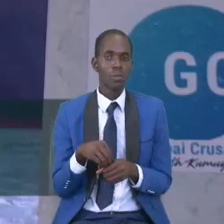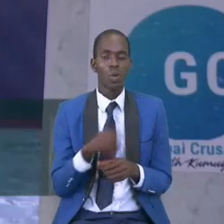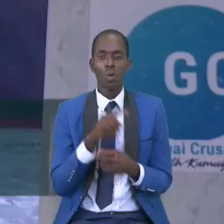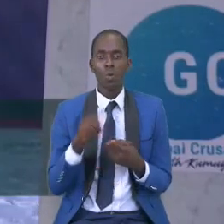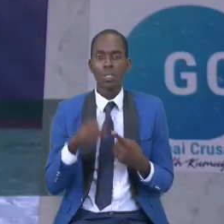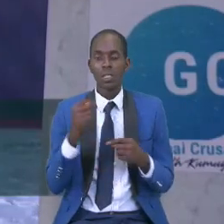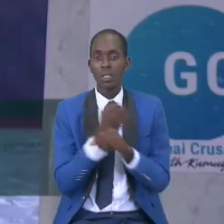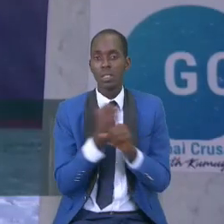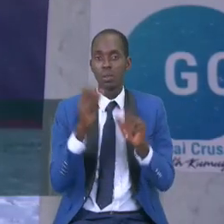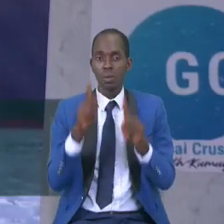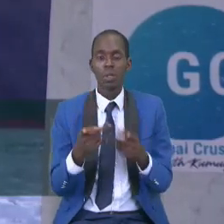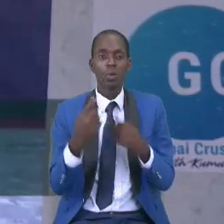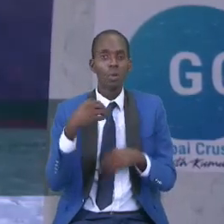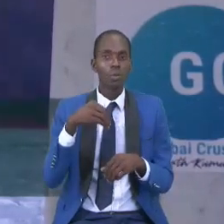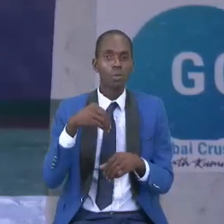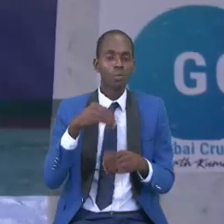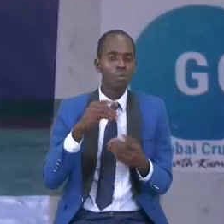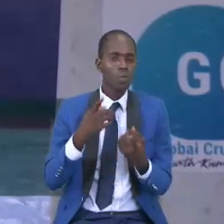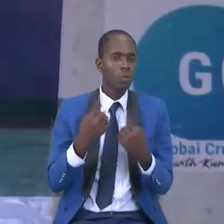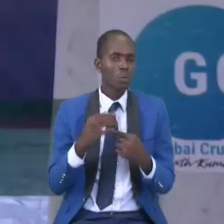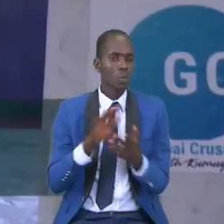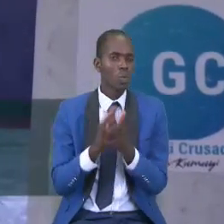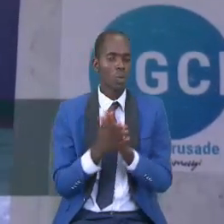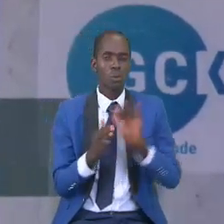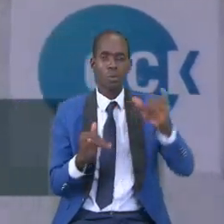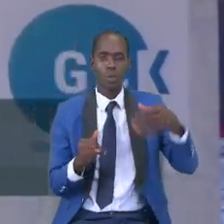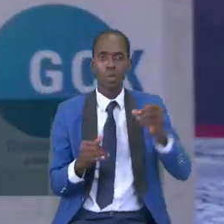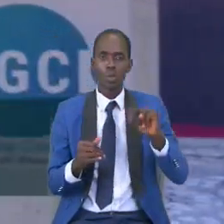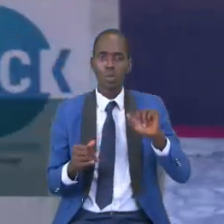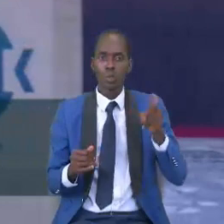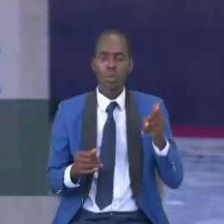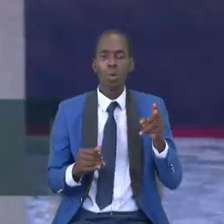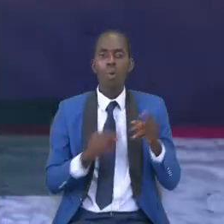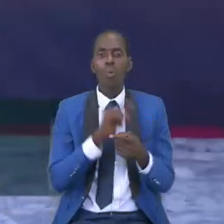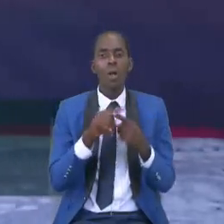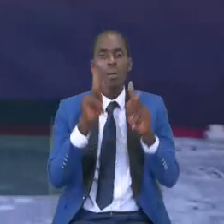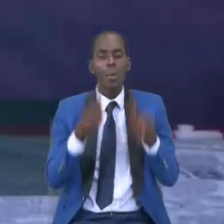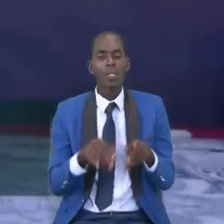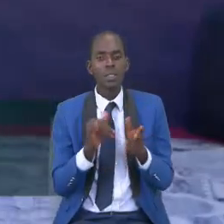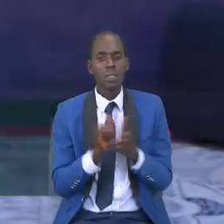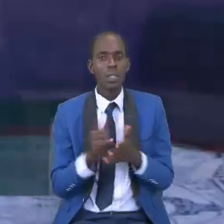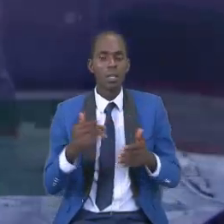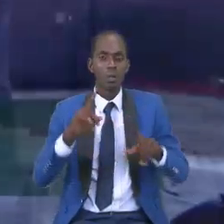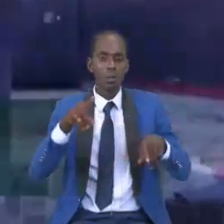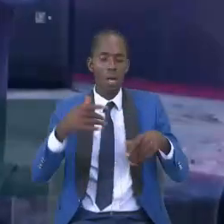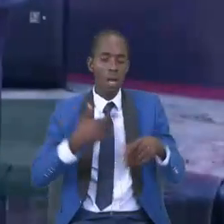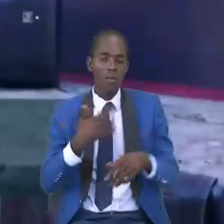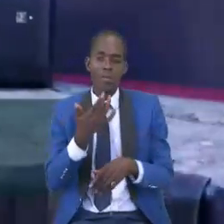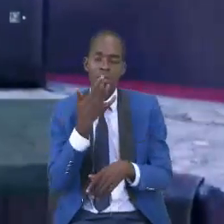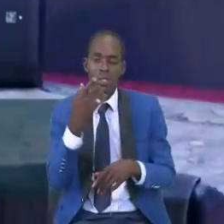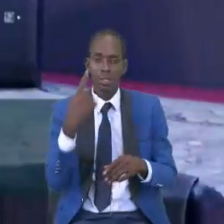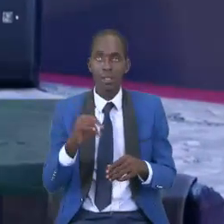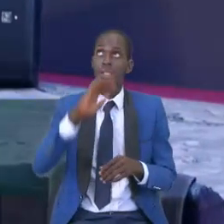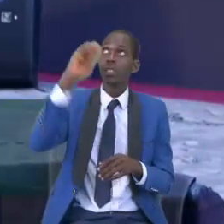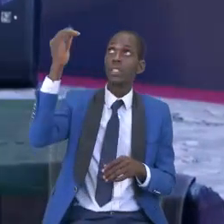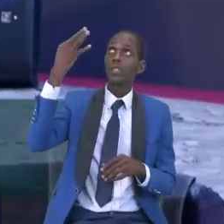justified becomes a Jonah, when the person that had known and tasted of the grace of God, and I've been walking with